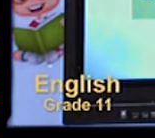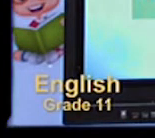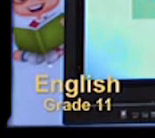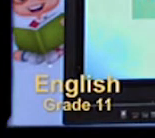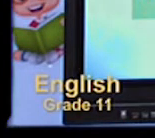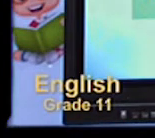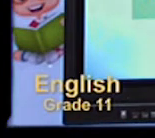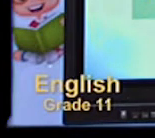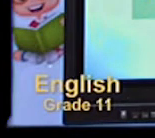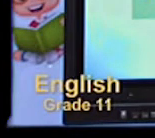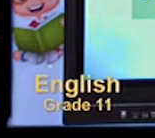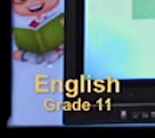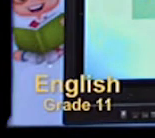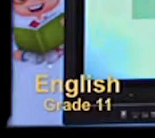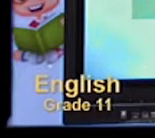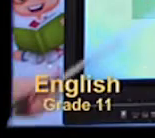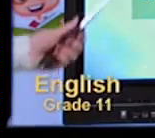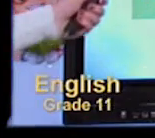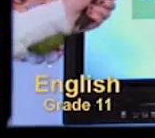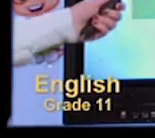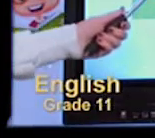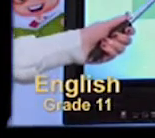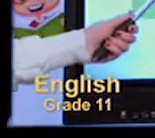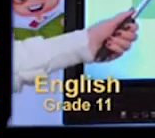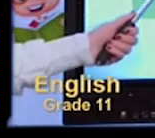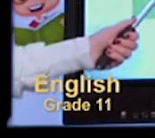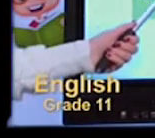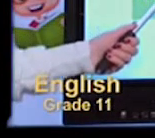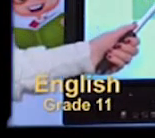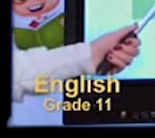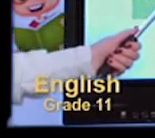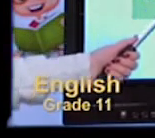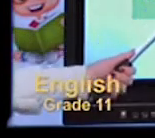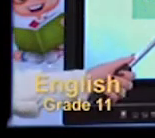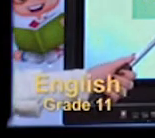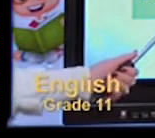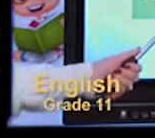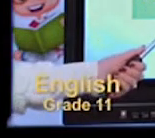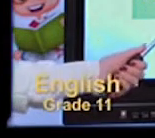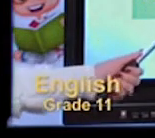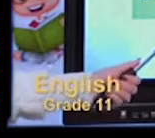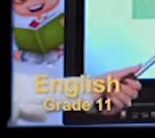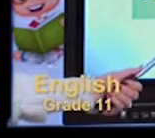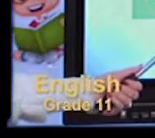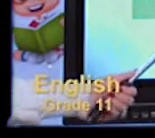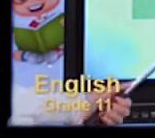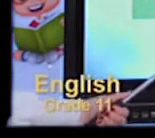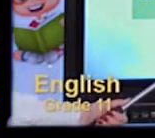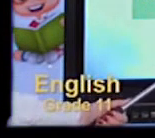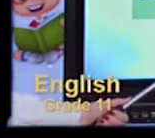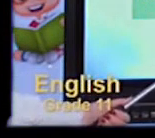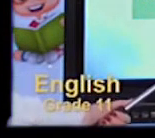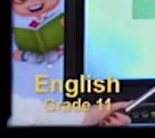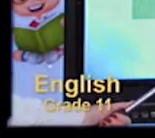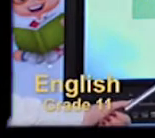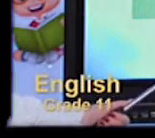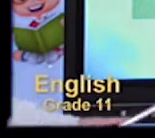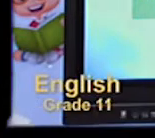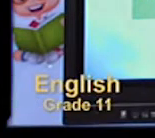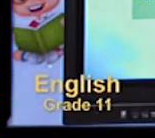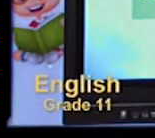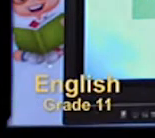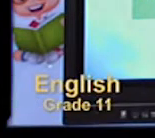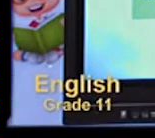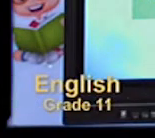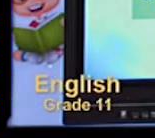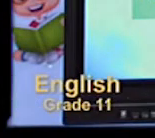So here we have the table. Adverbs of time, adverbs of frequency, place, manner, and degree.